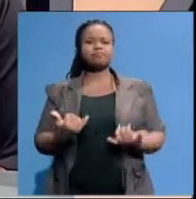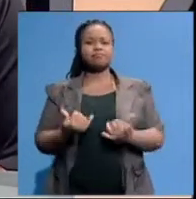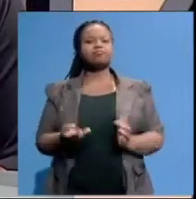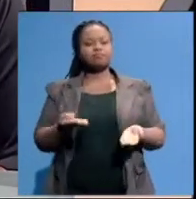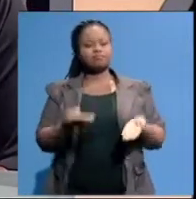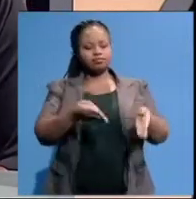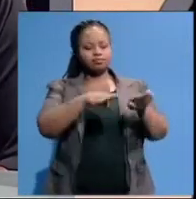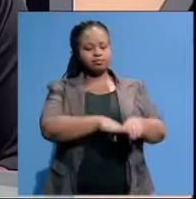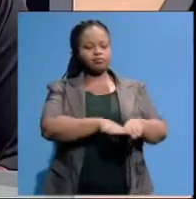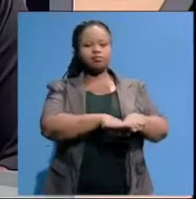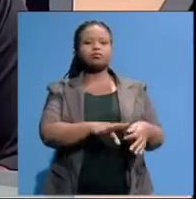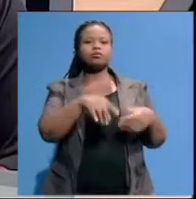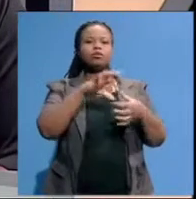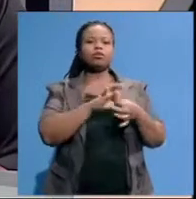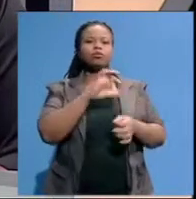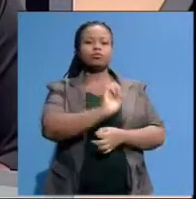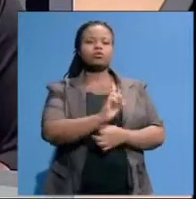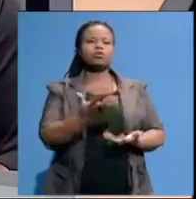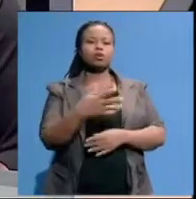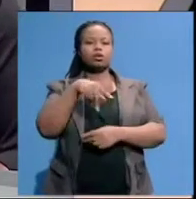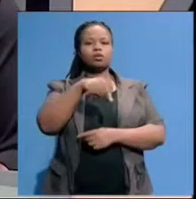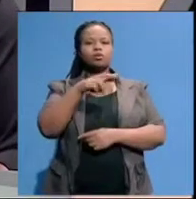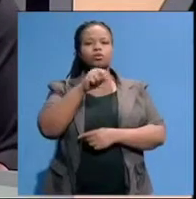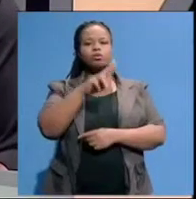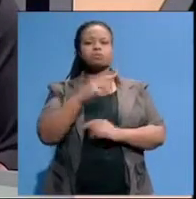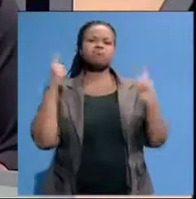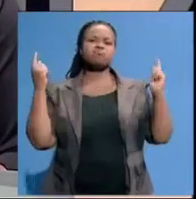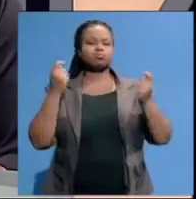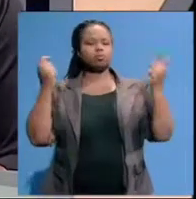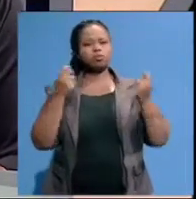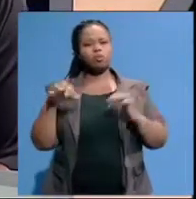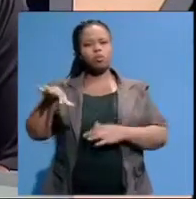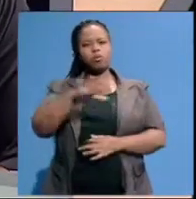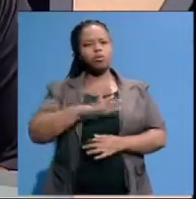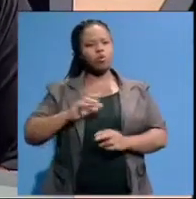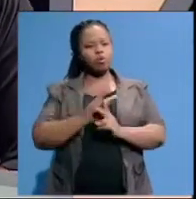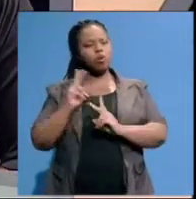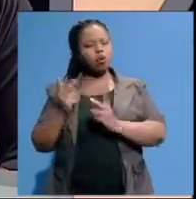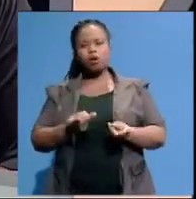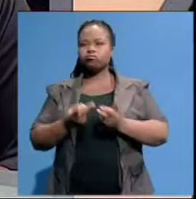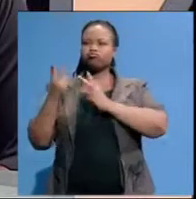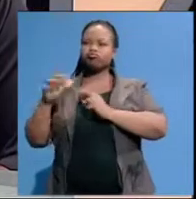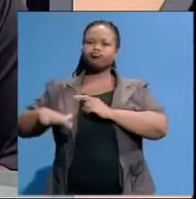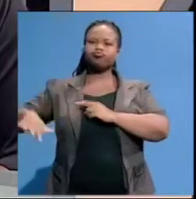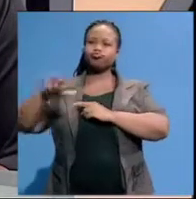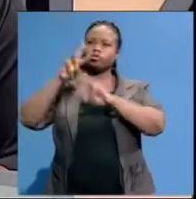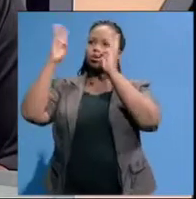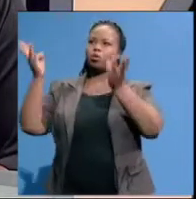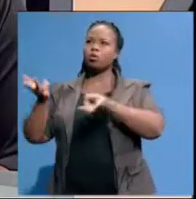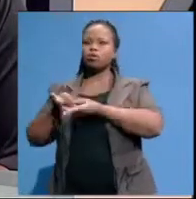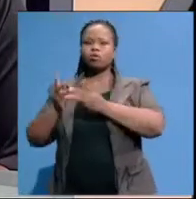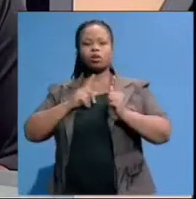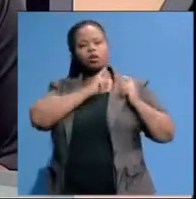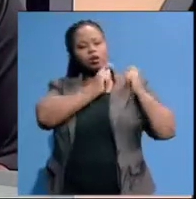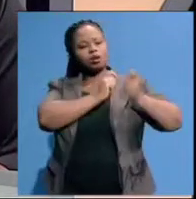his ancestral home, eQunu, in the Eastern Cape. It was a ceremony that merged the protocol of a state funeral and the traditional customs of